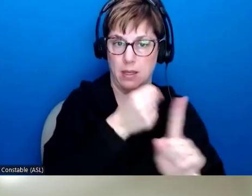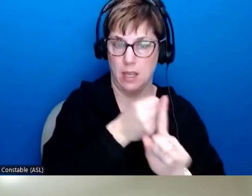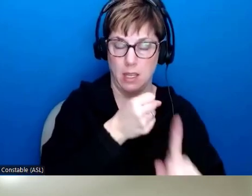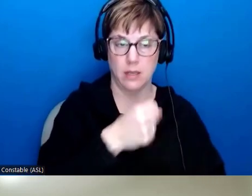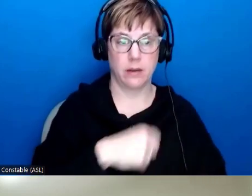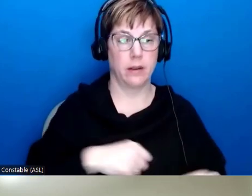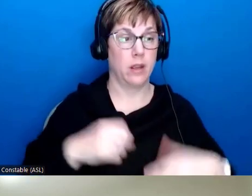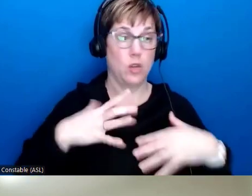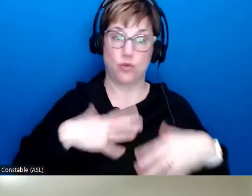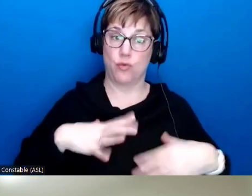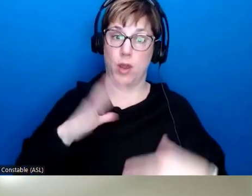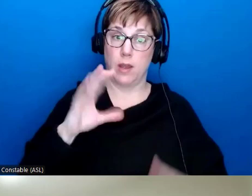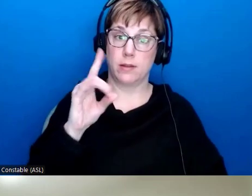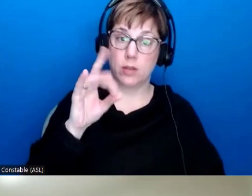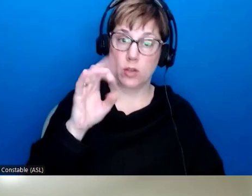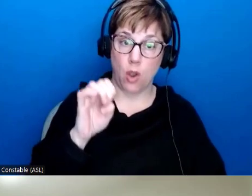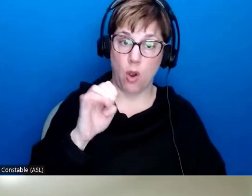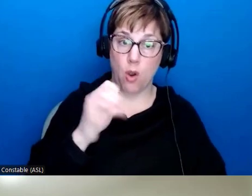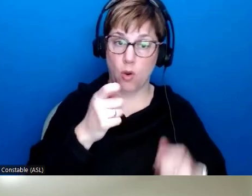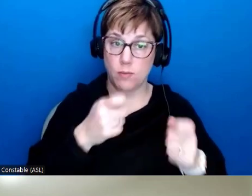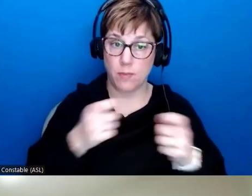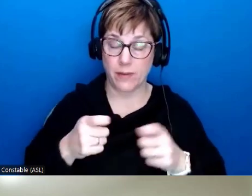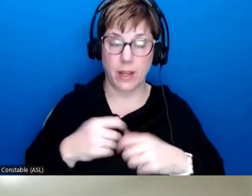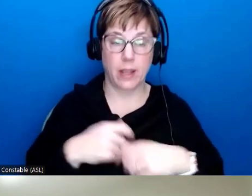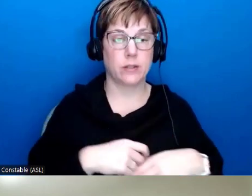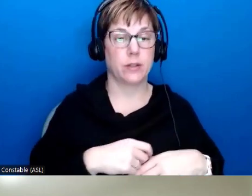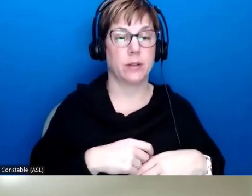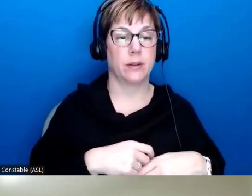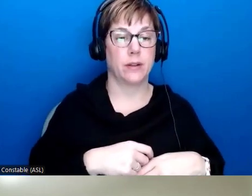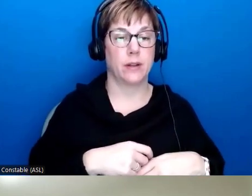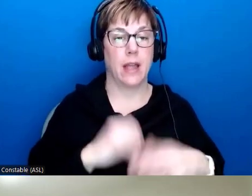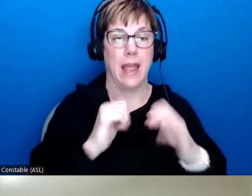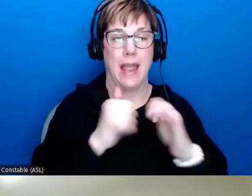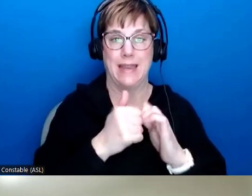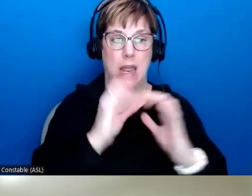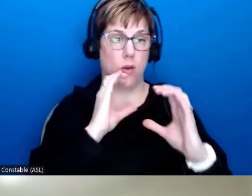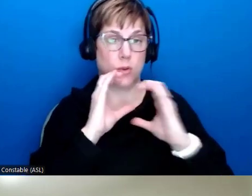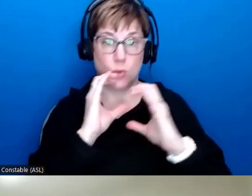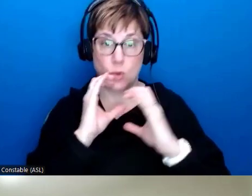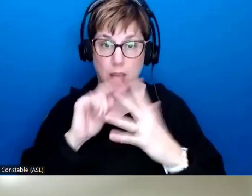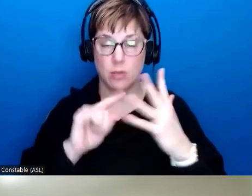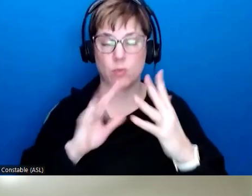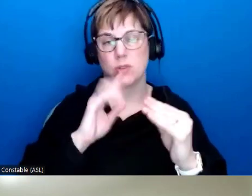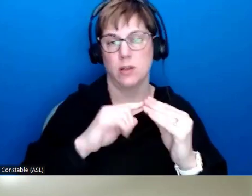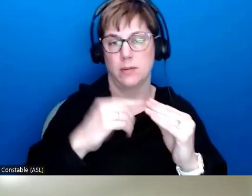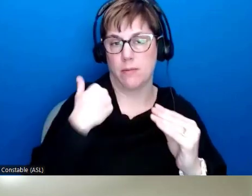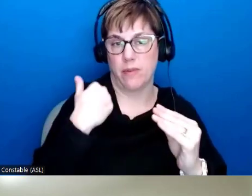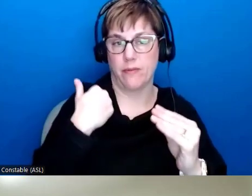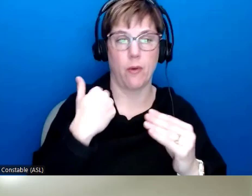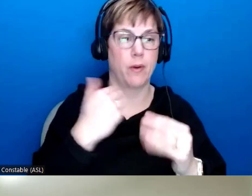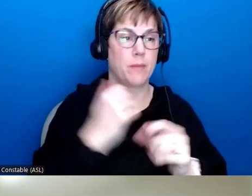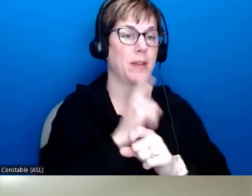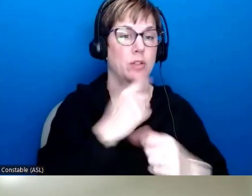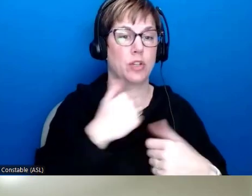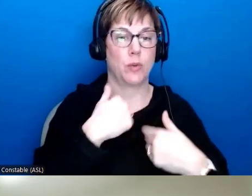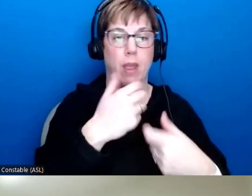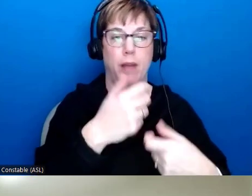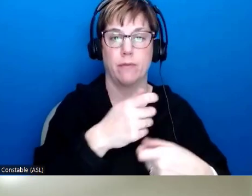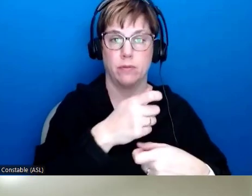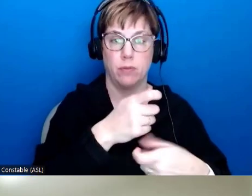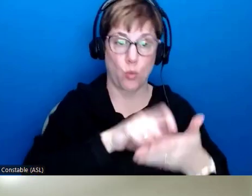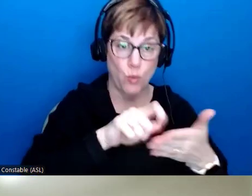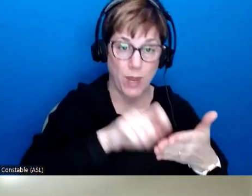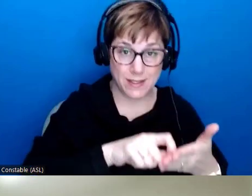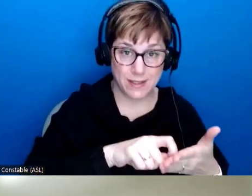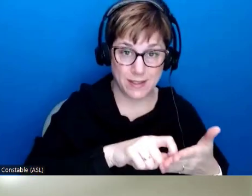Dress code modifications and methods of communication, stuff that we talked about earlier, getting a written, oral